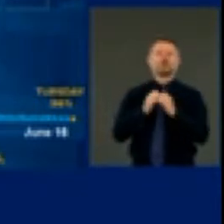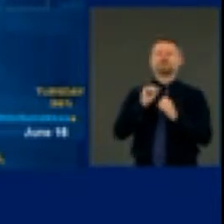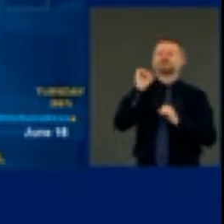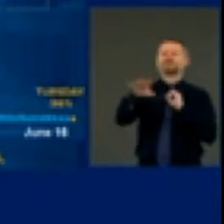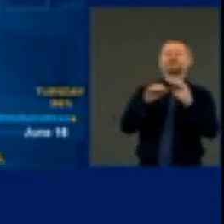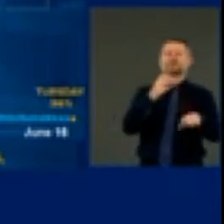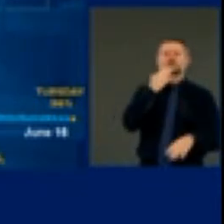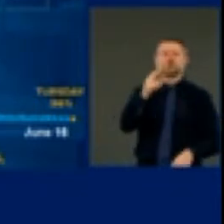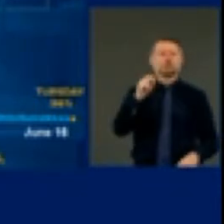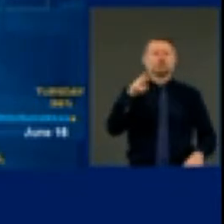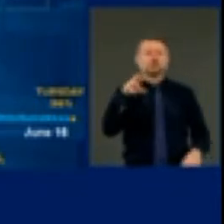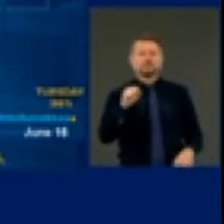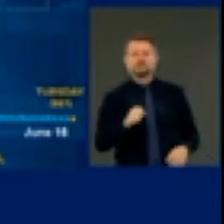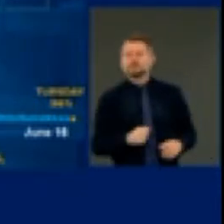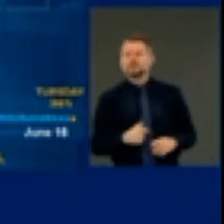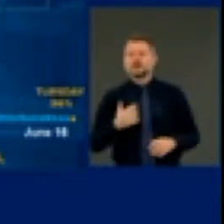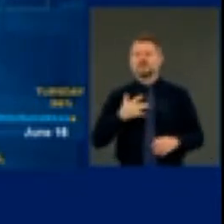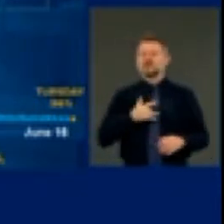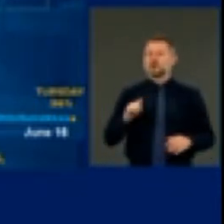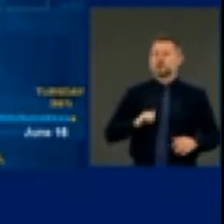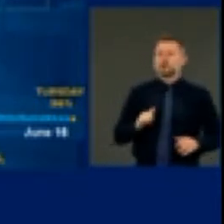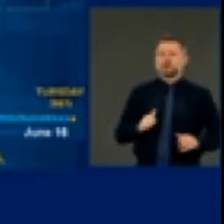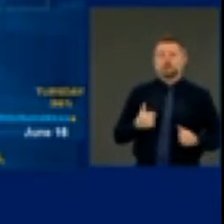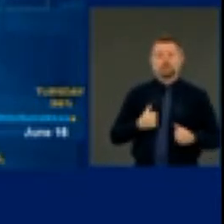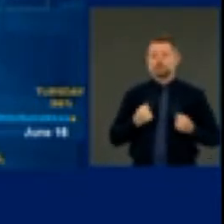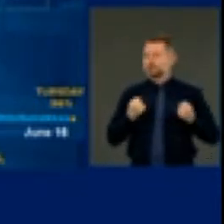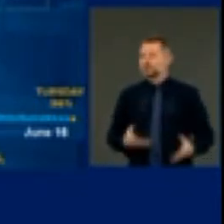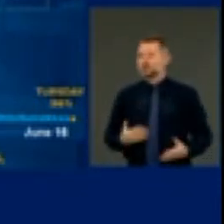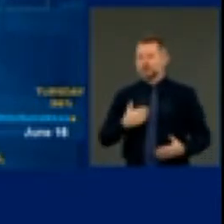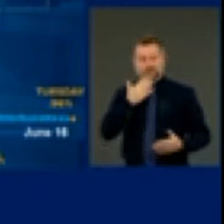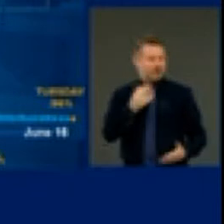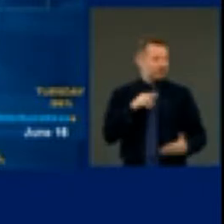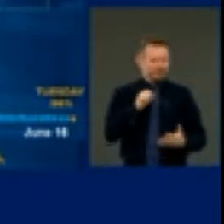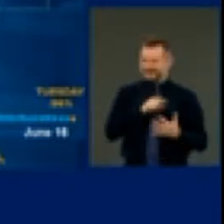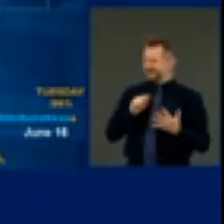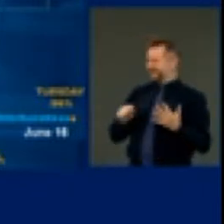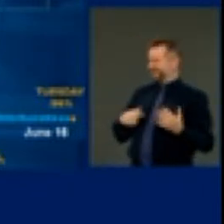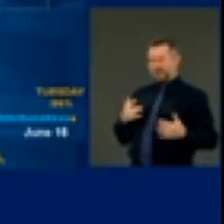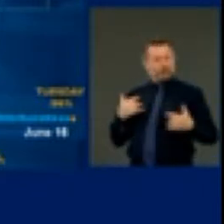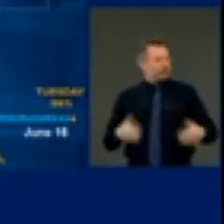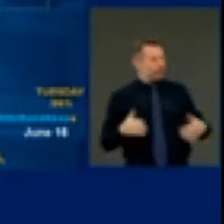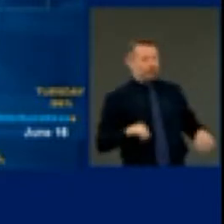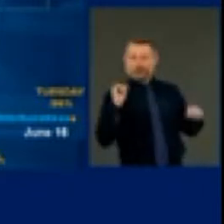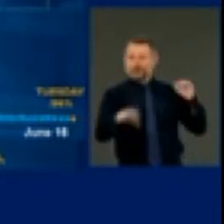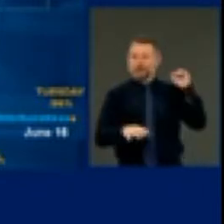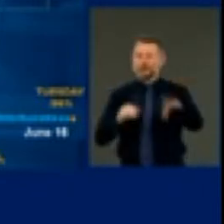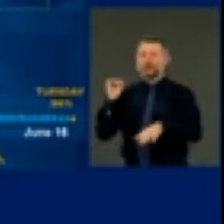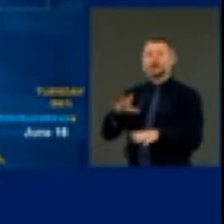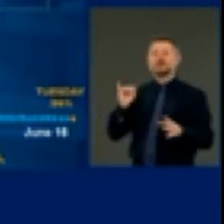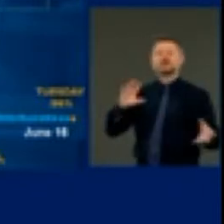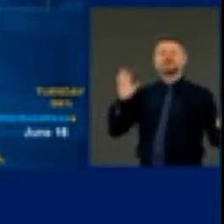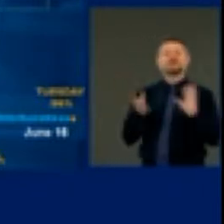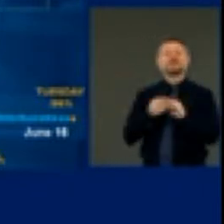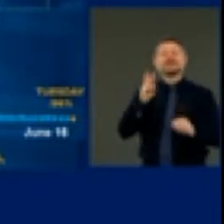we almost have too much good news, we did about 60,000 tests yesterday.